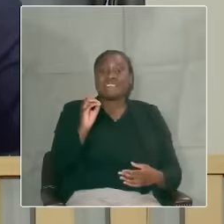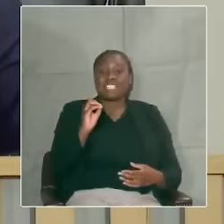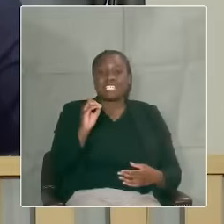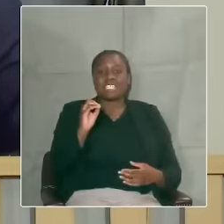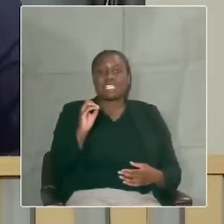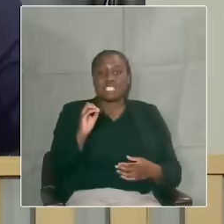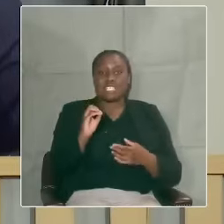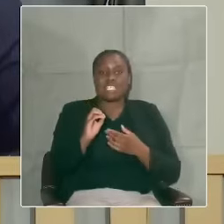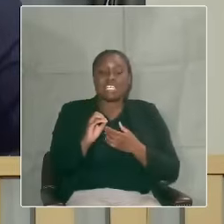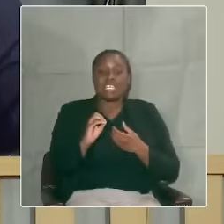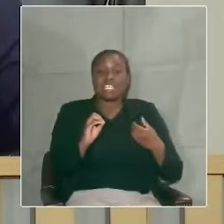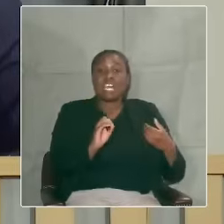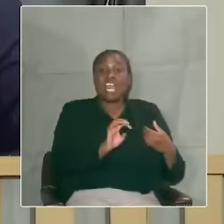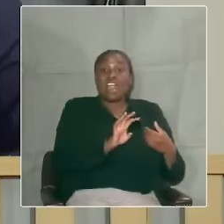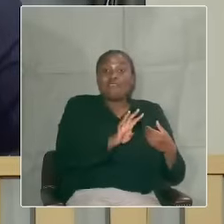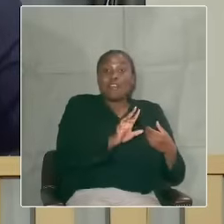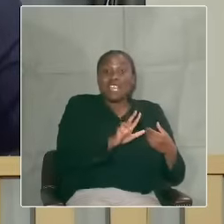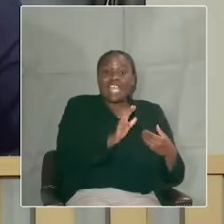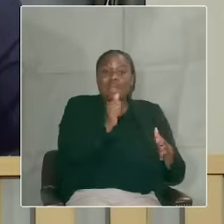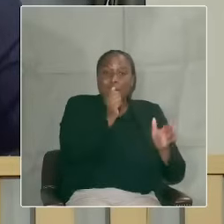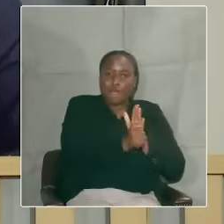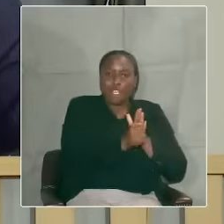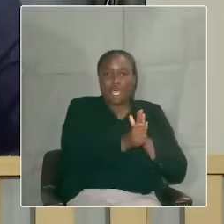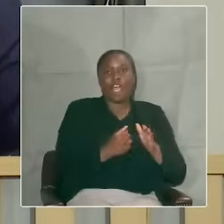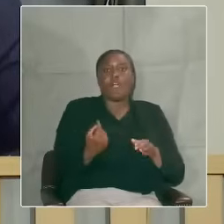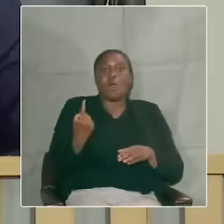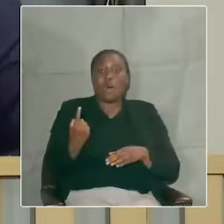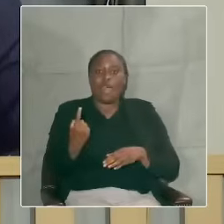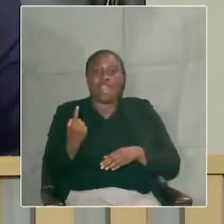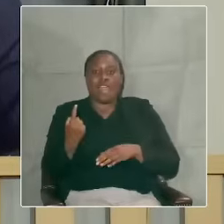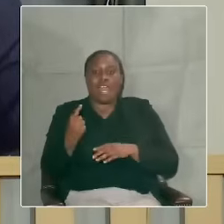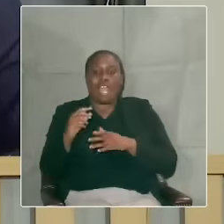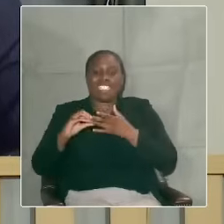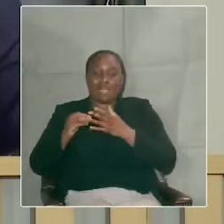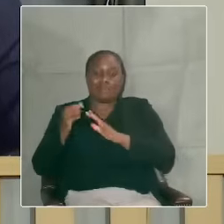48 are murder, 1 is attempted murder, 1 is kidnapping.